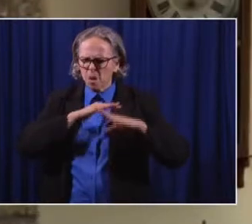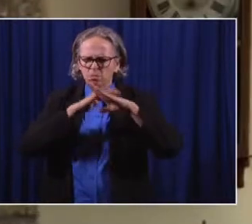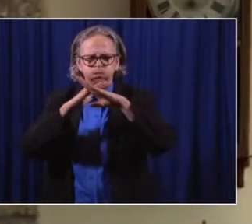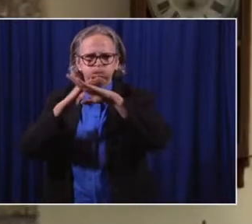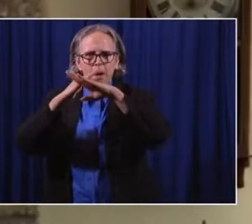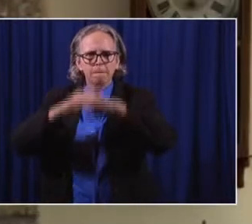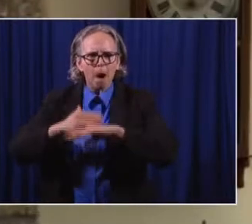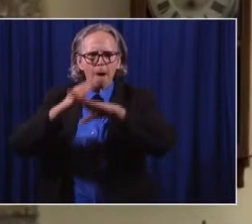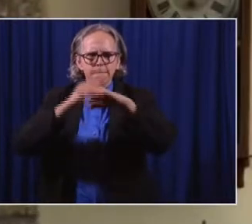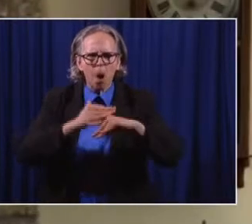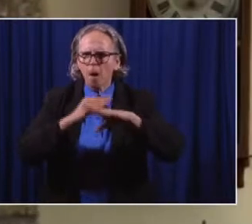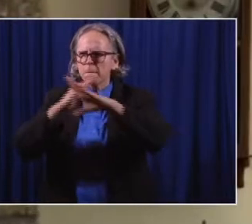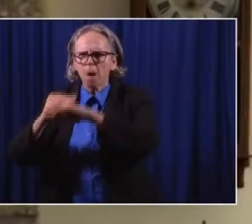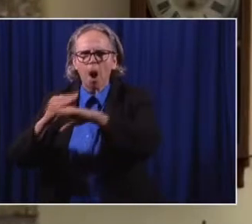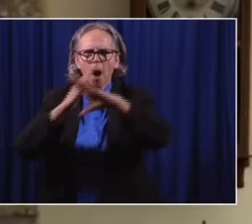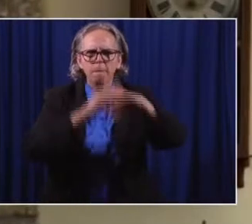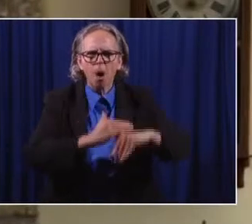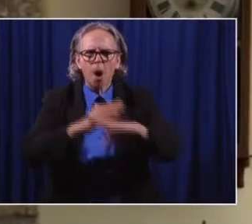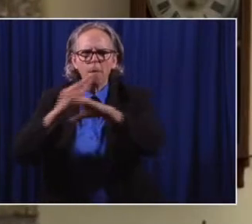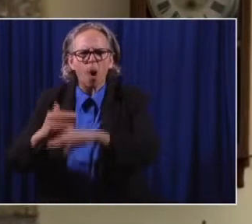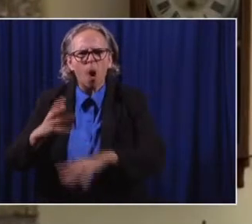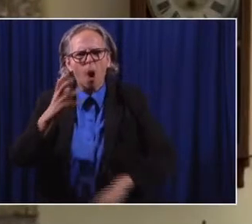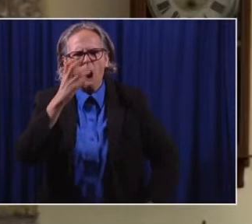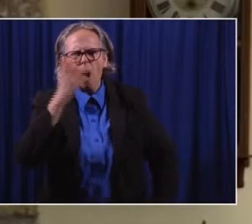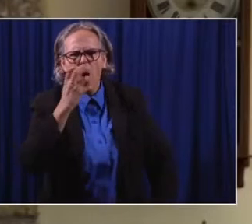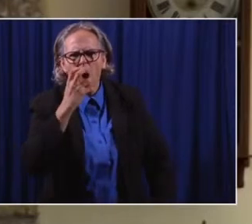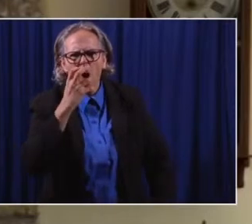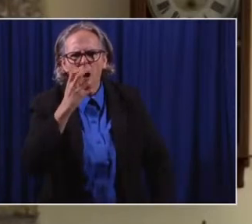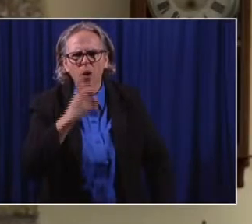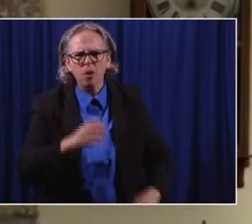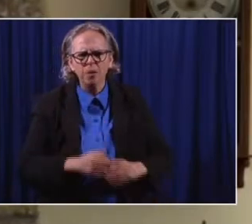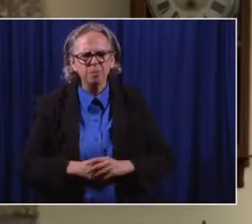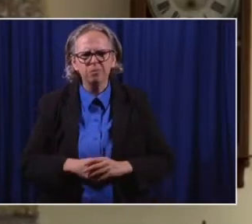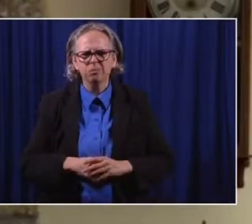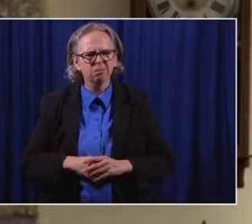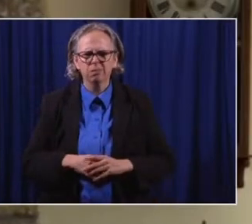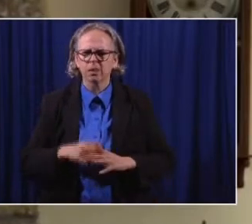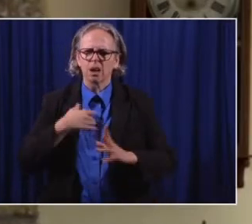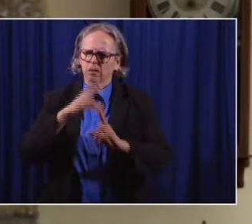an inspiration. She is being honored for all